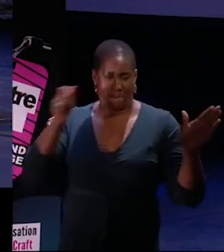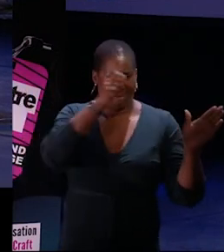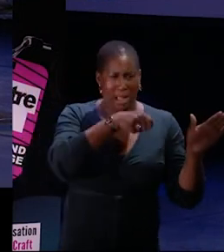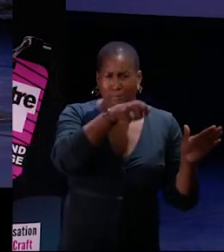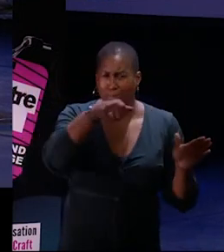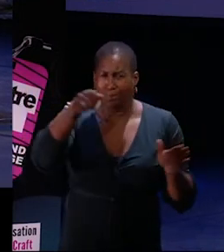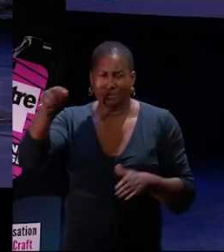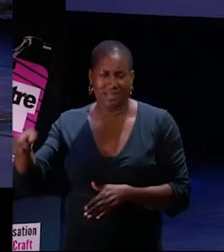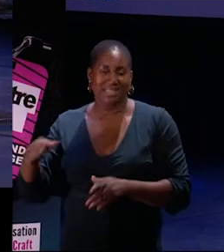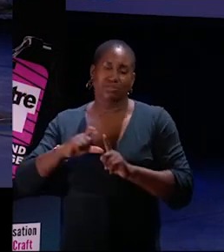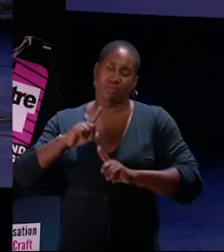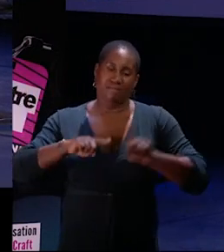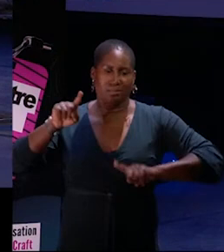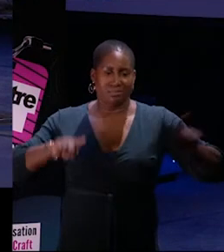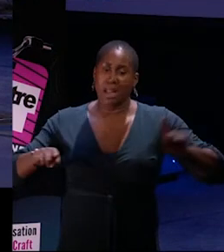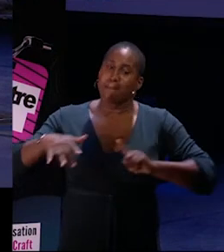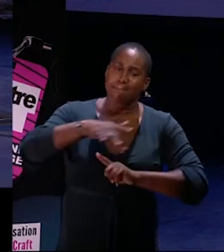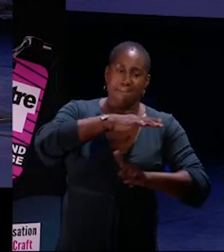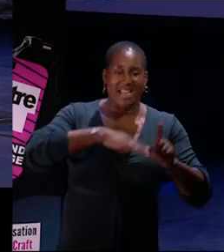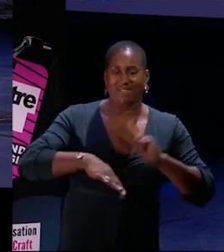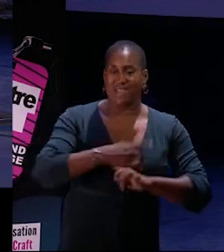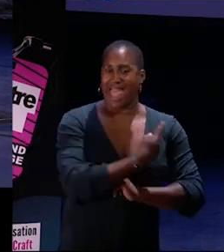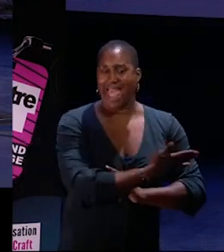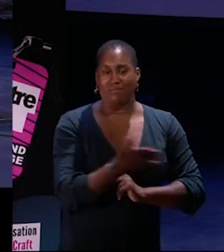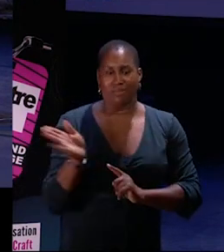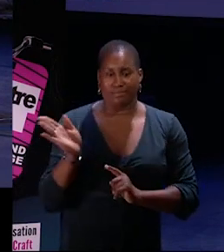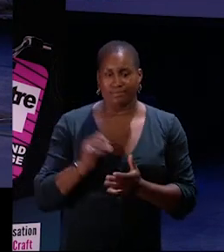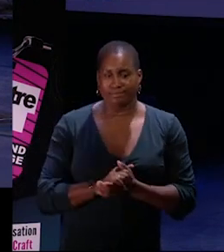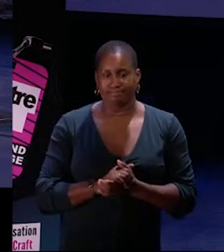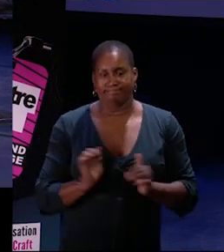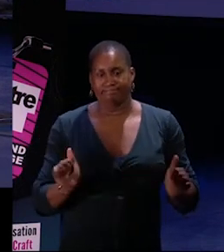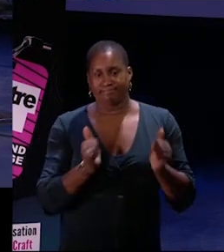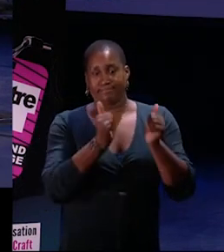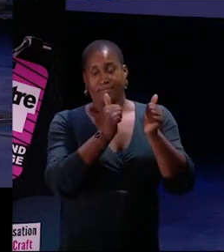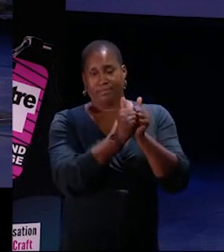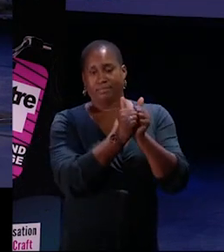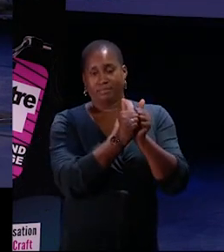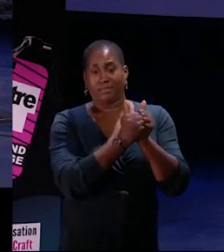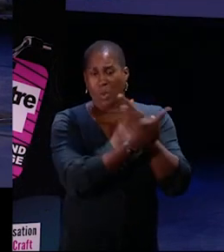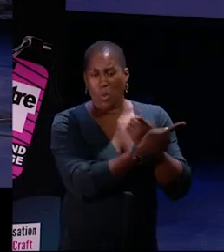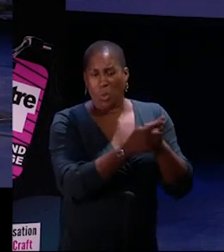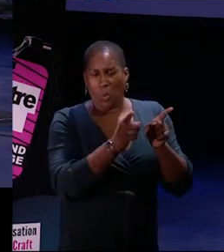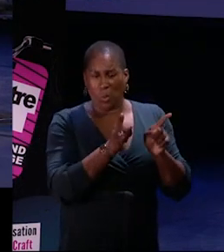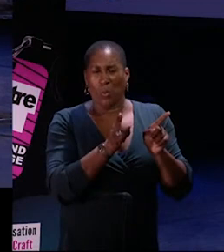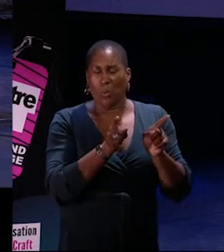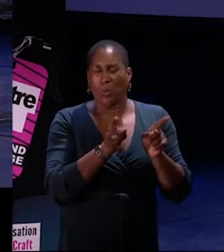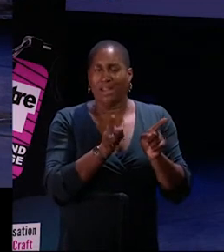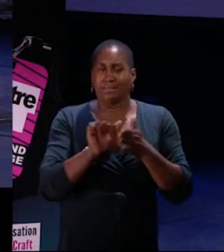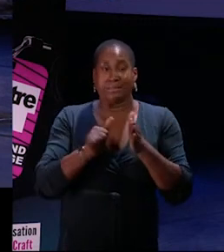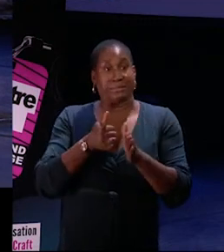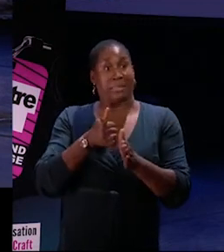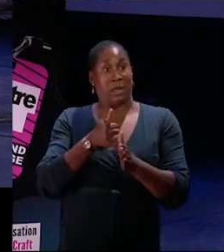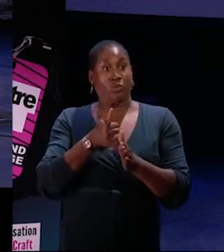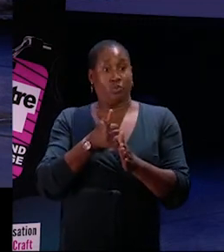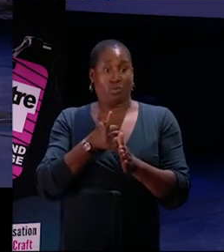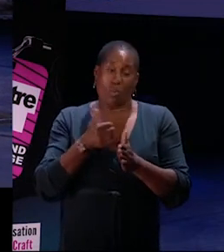So yes, there is a space for everyone. Absolutely, I agree entirely with both those comments. You know, you've all got skills in you that either you're working on now